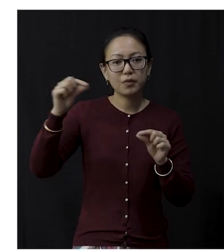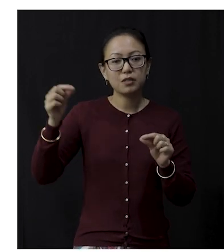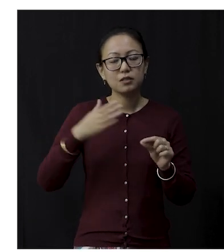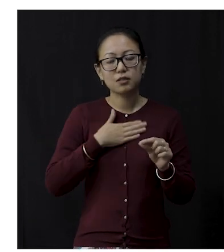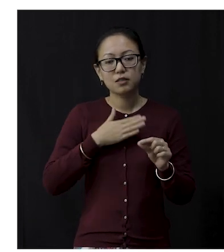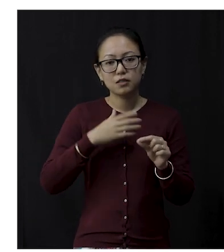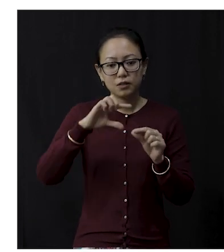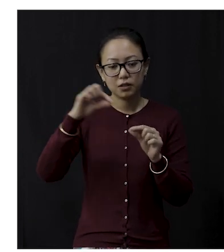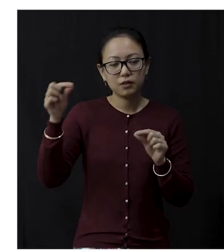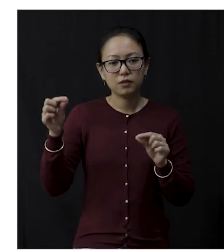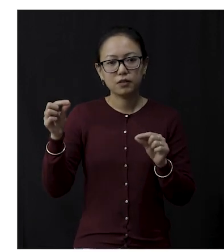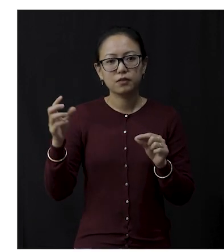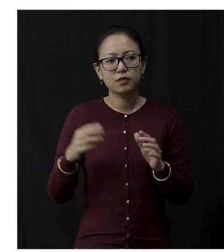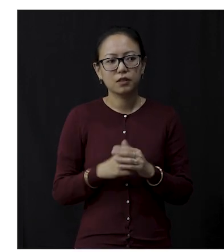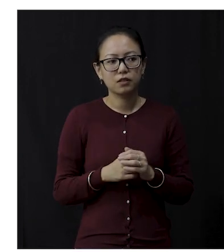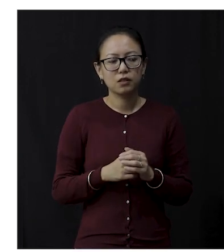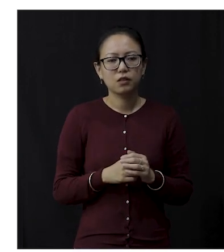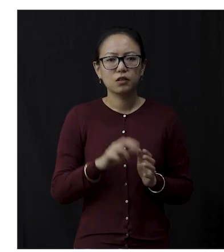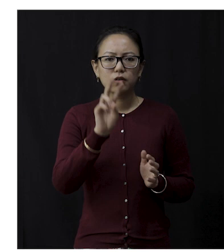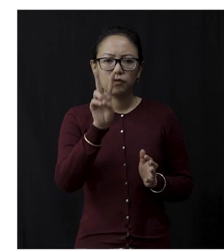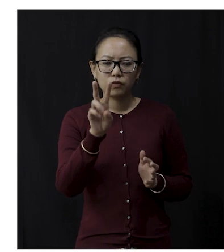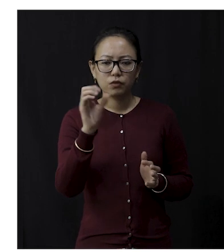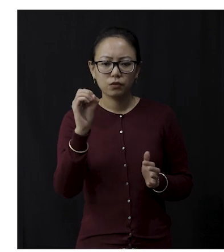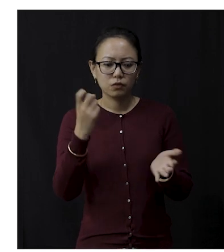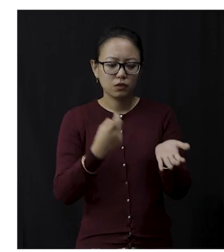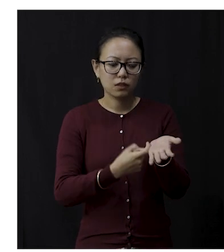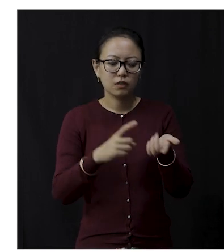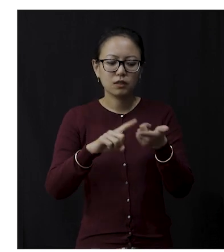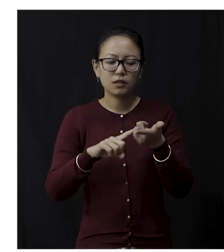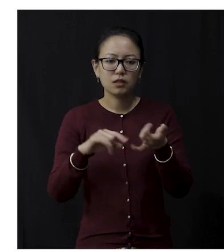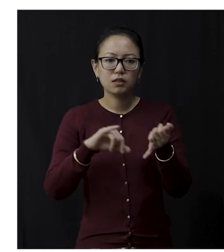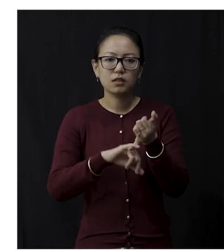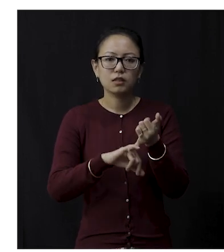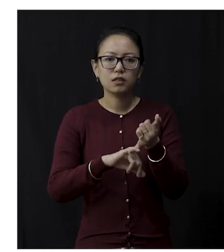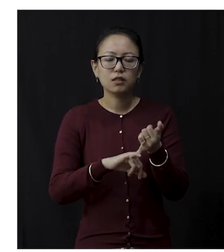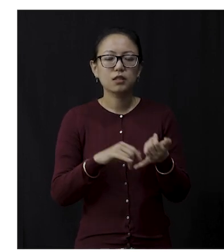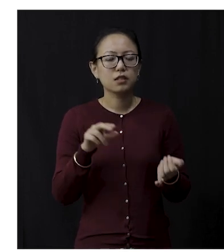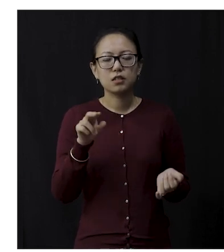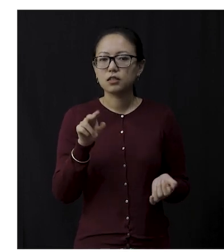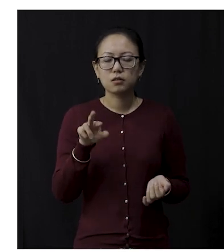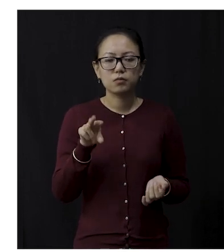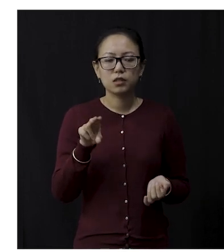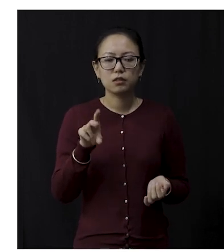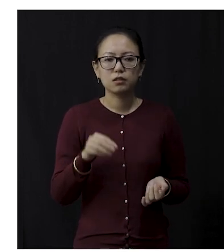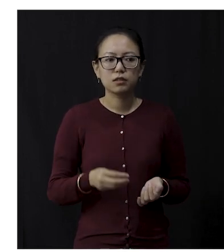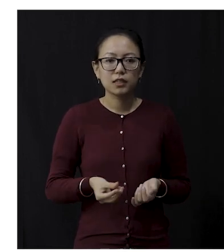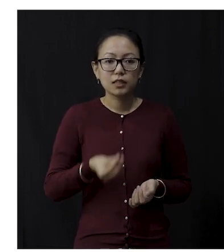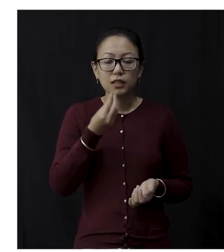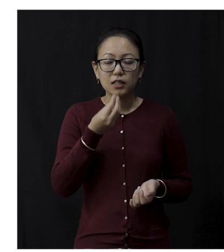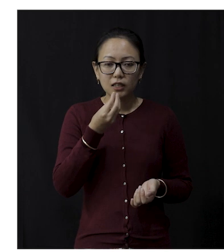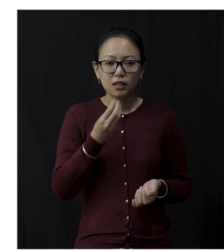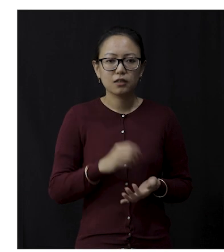herb means plants. Vores means eaters. So we can say they are